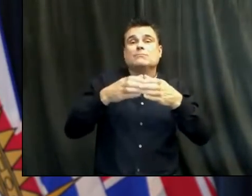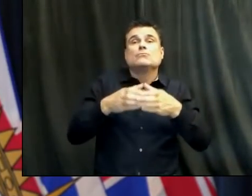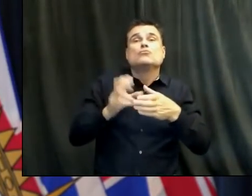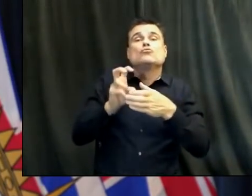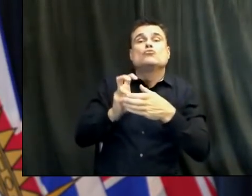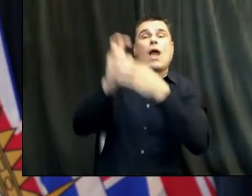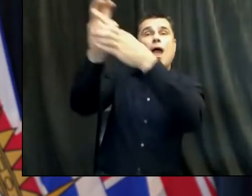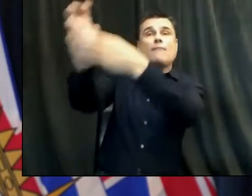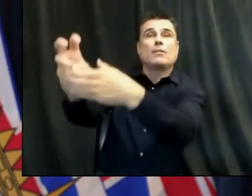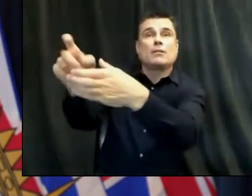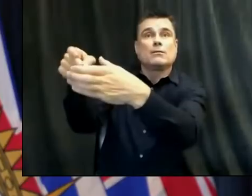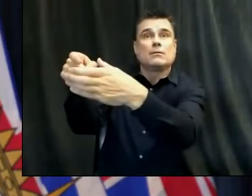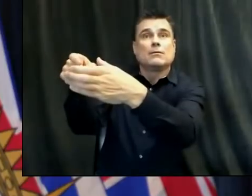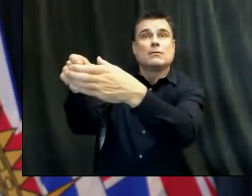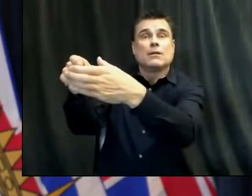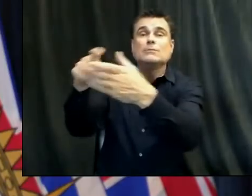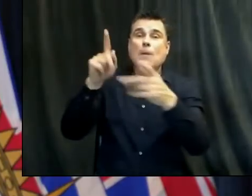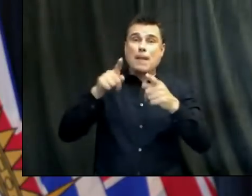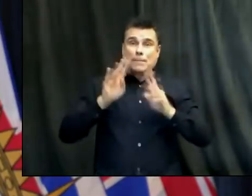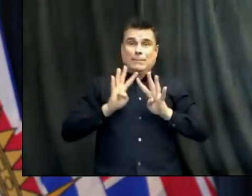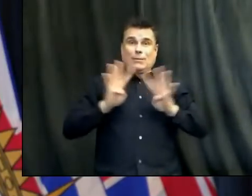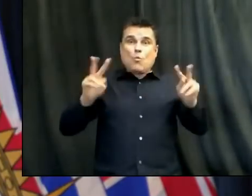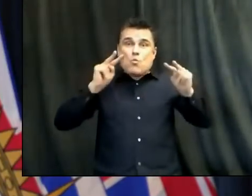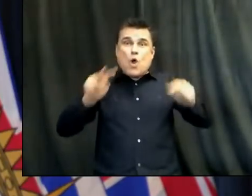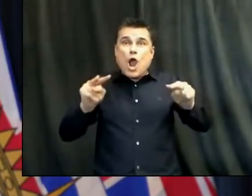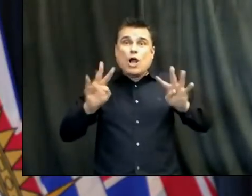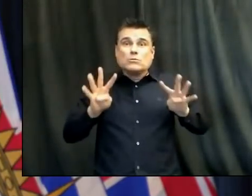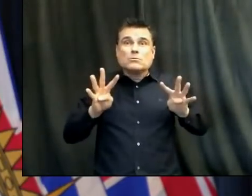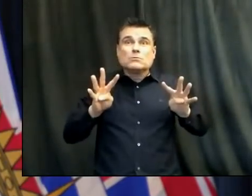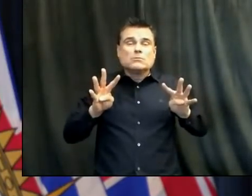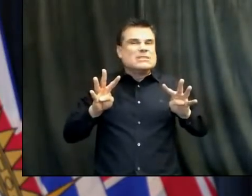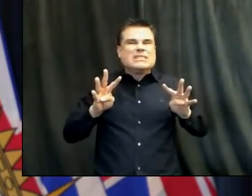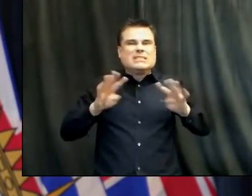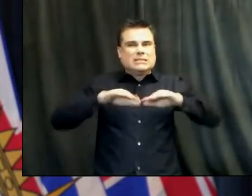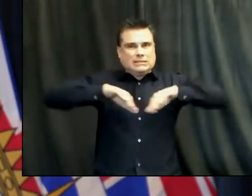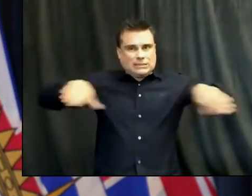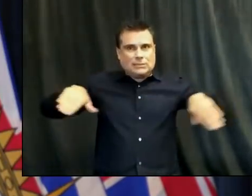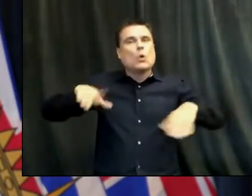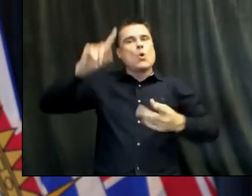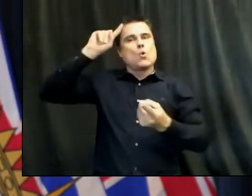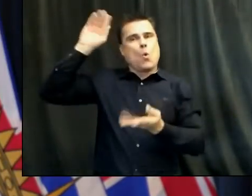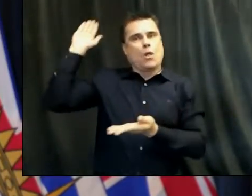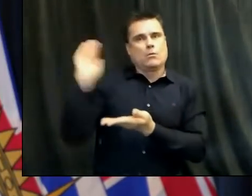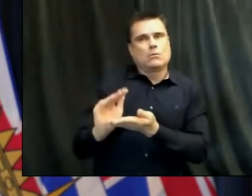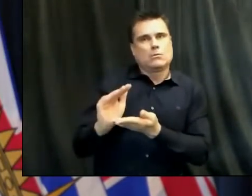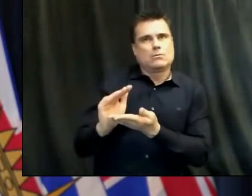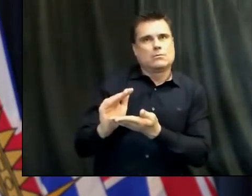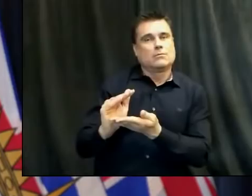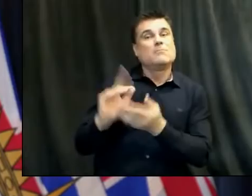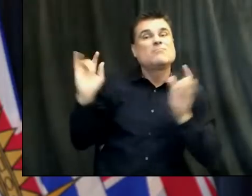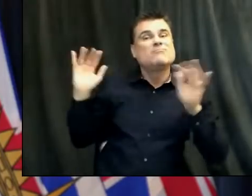have some activity, physical activity, in a structured way in their lives, because we know that's important.